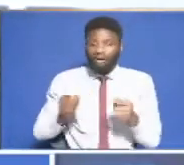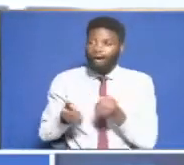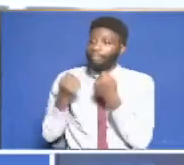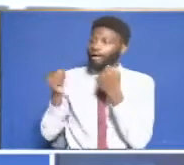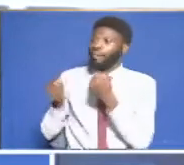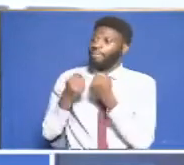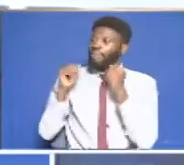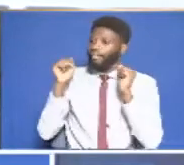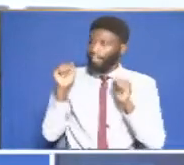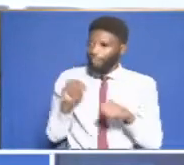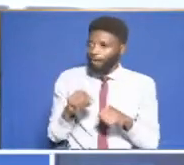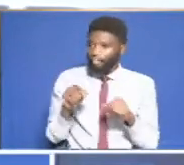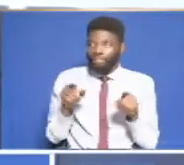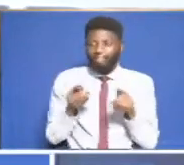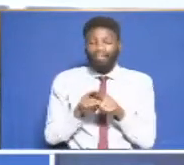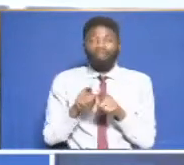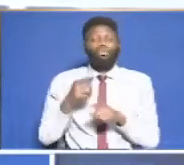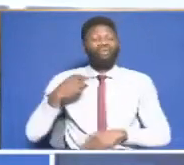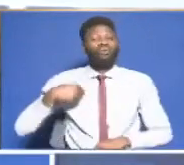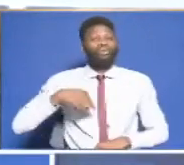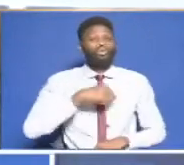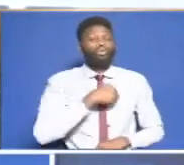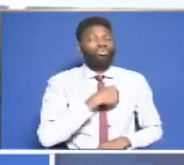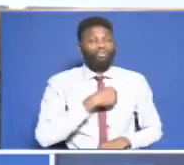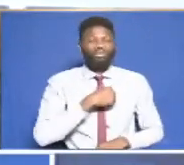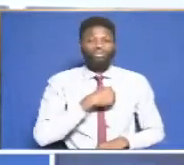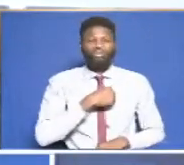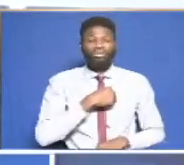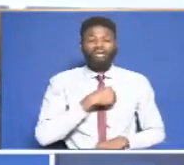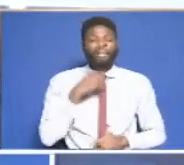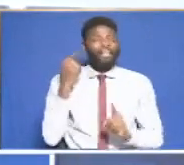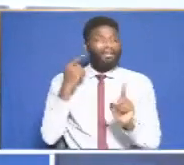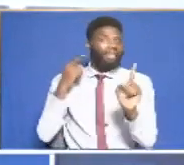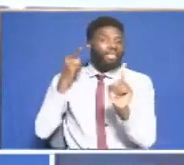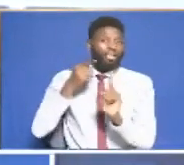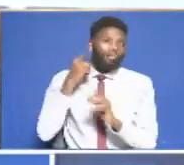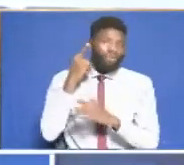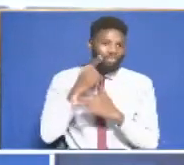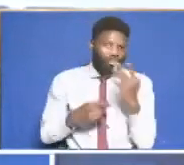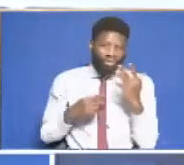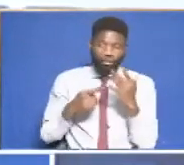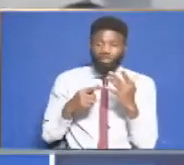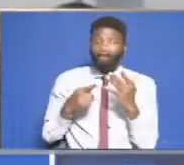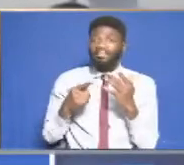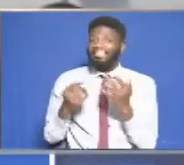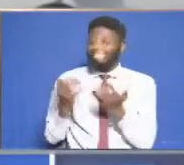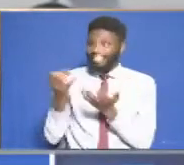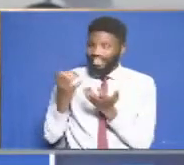And we are basically, our core business is to respond to medical evacuation.